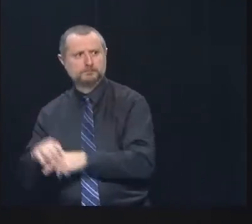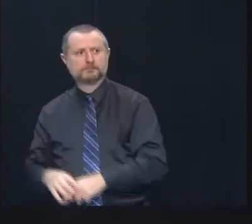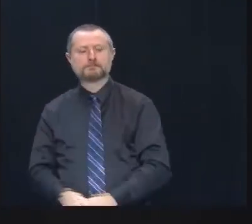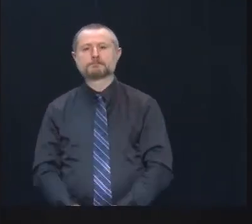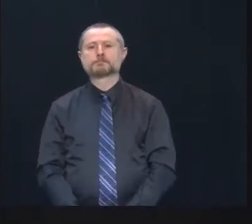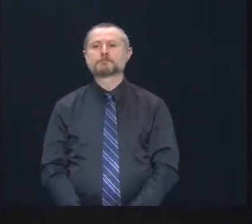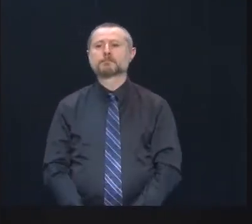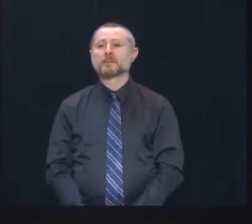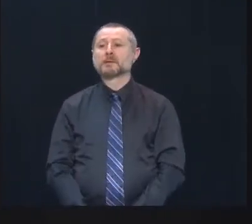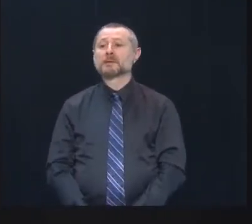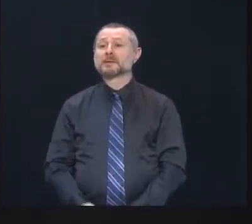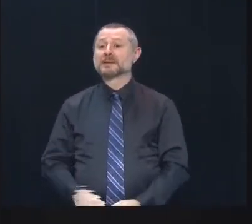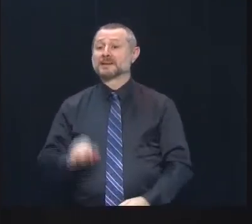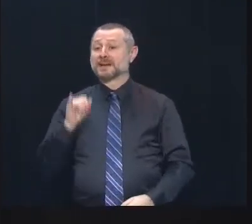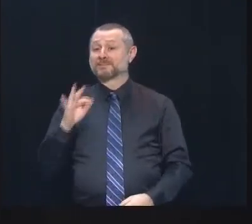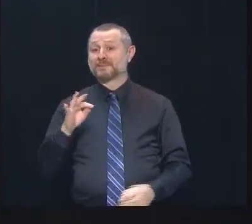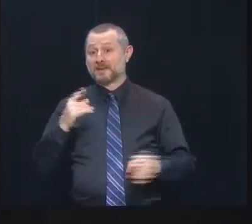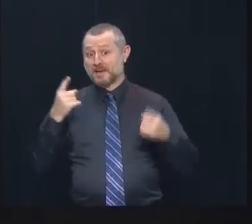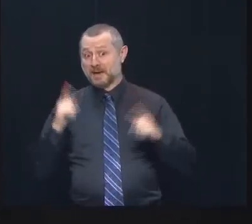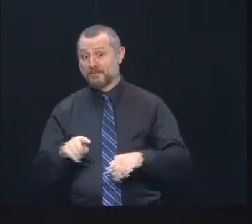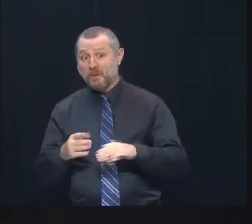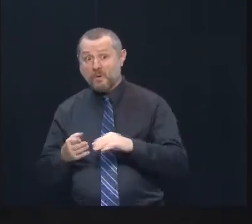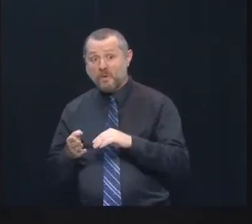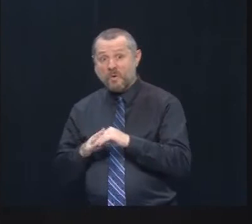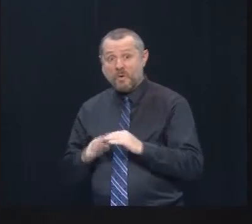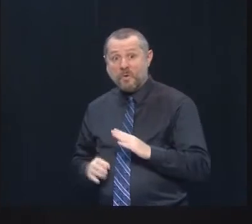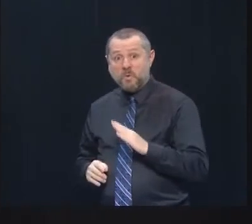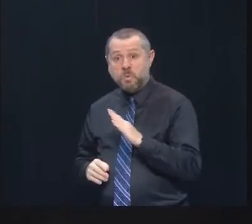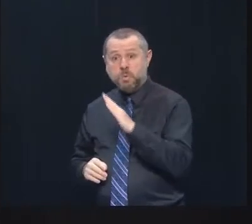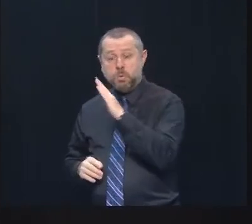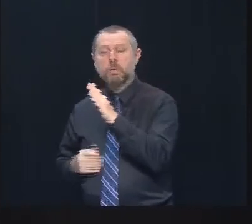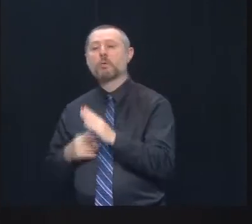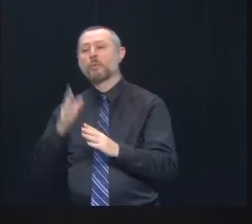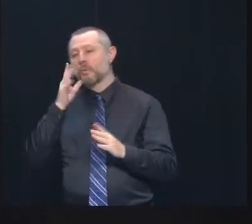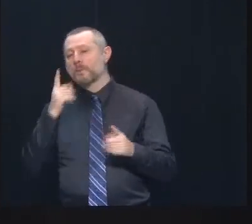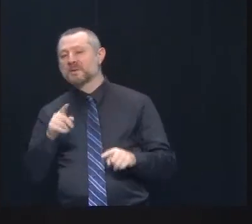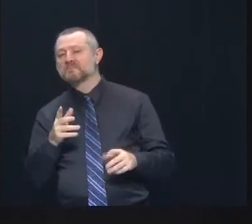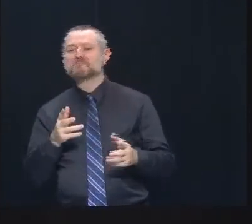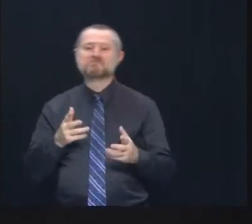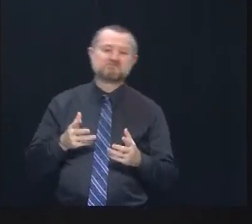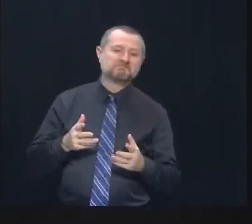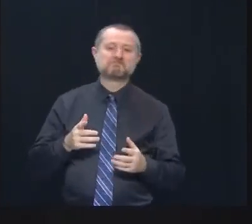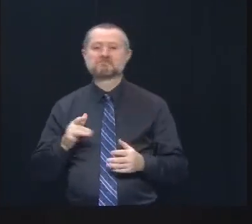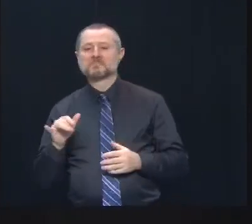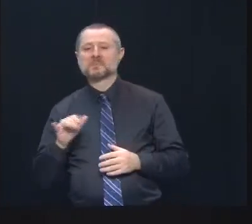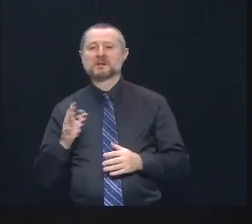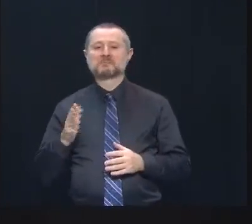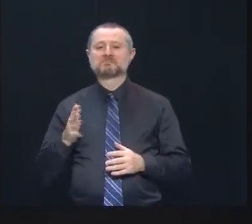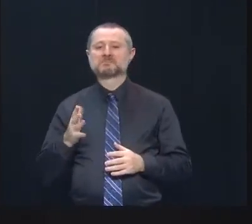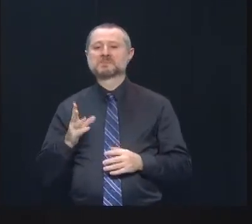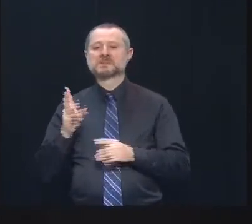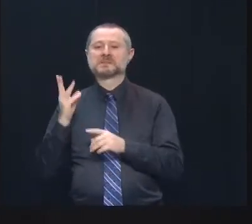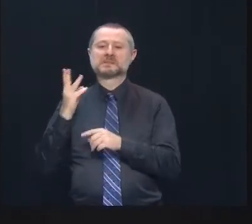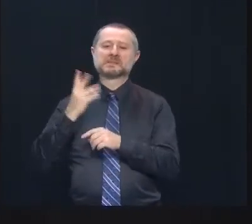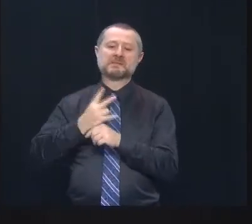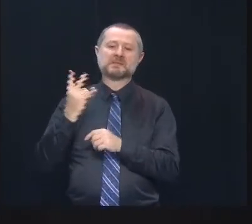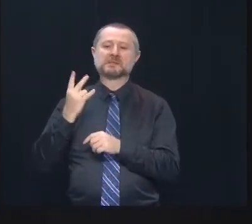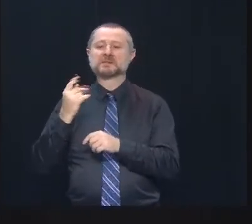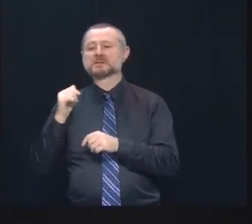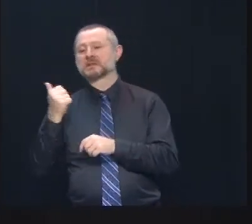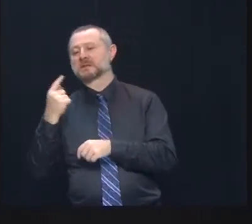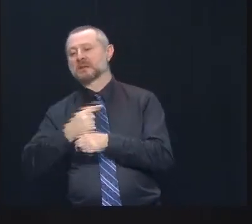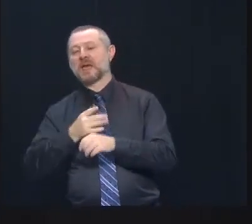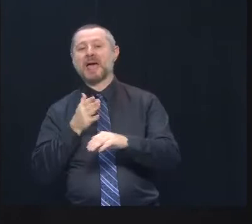trouble, you're going to see it a few days, 7 days after this Thanksgiving